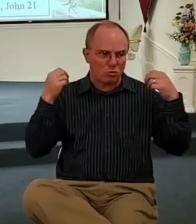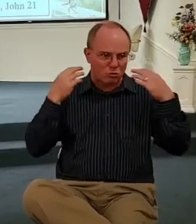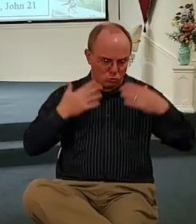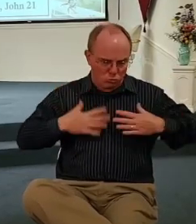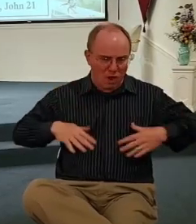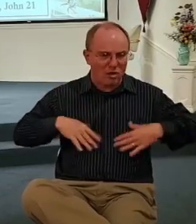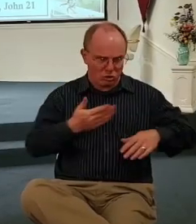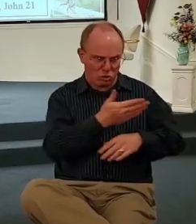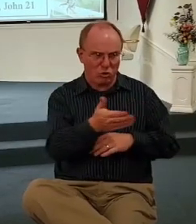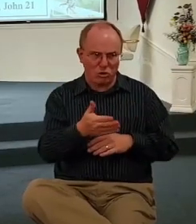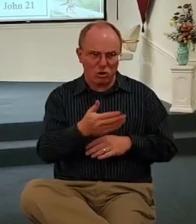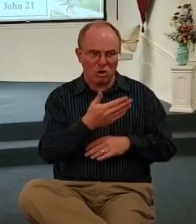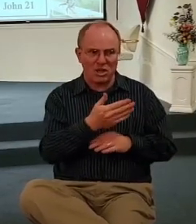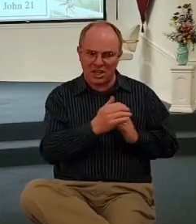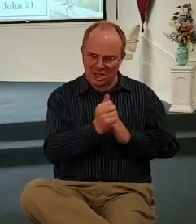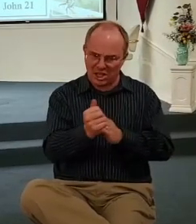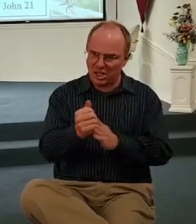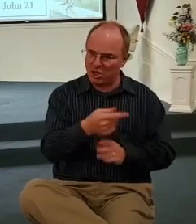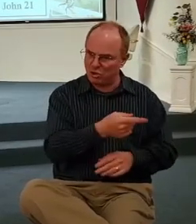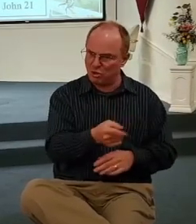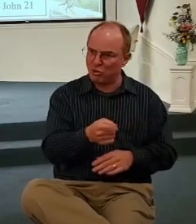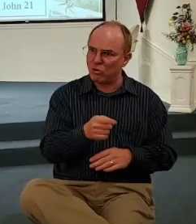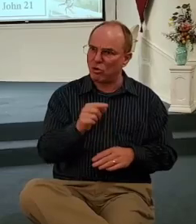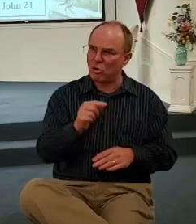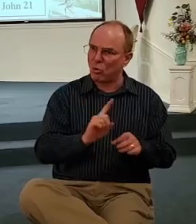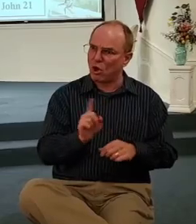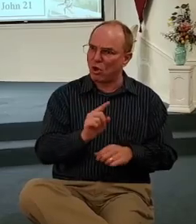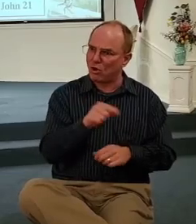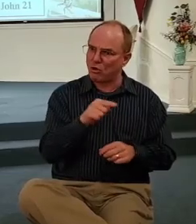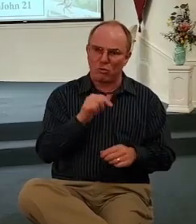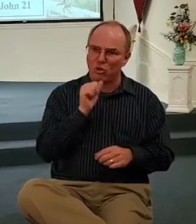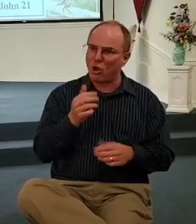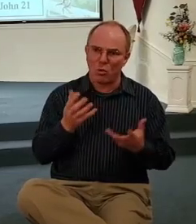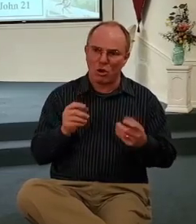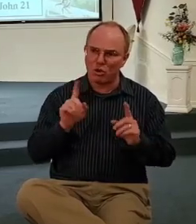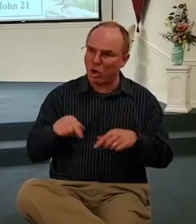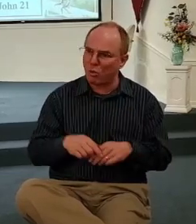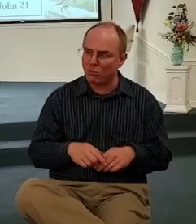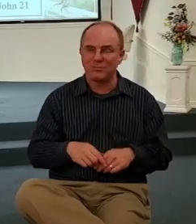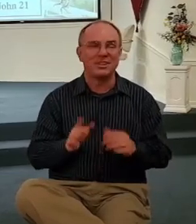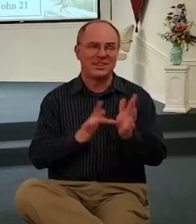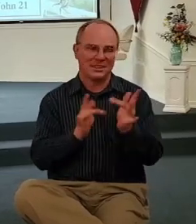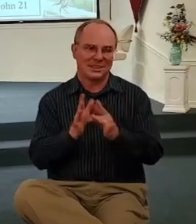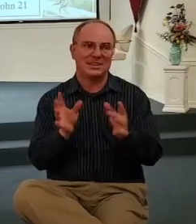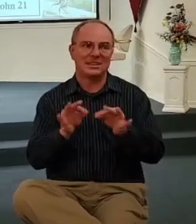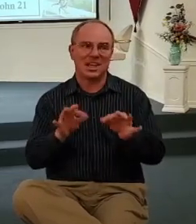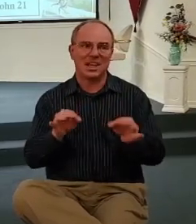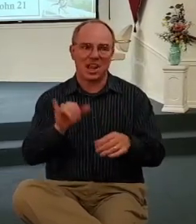would glorify God. Then he said to him, "Follow me."